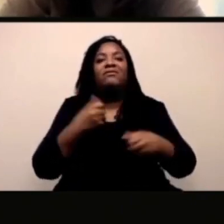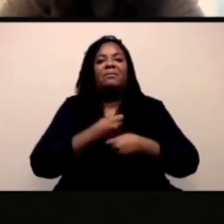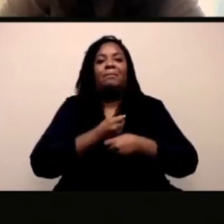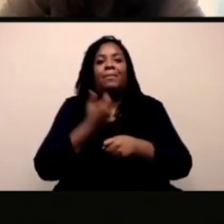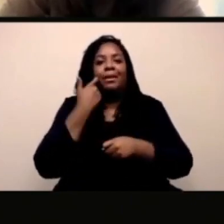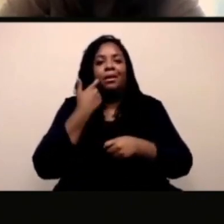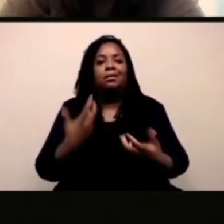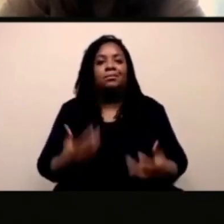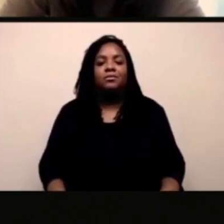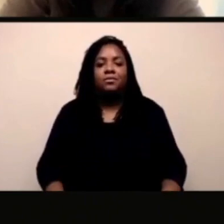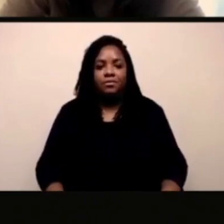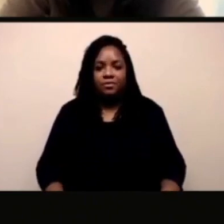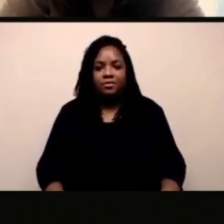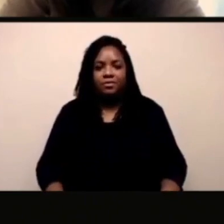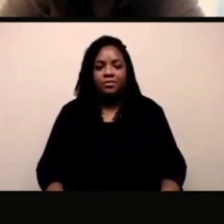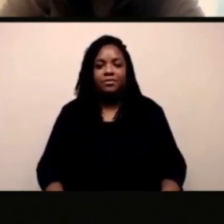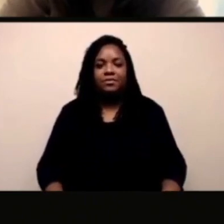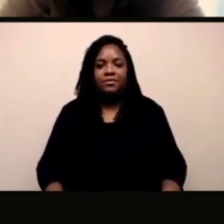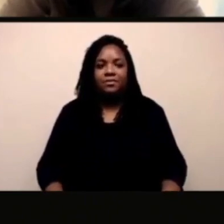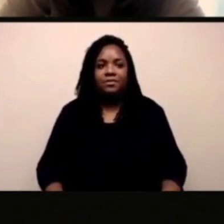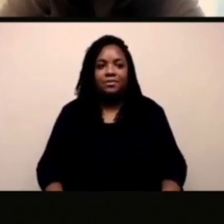share my screen.